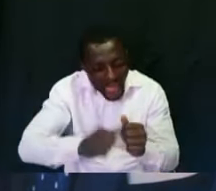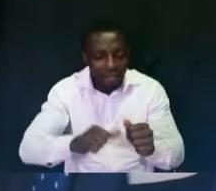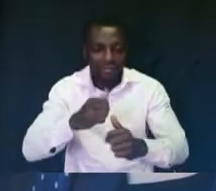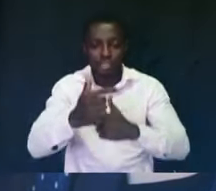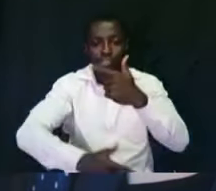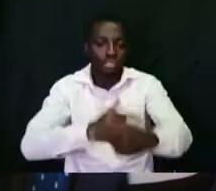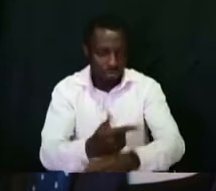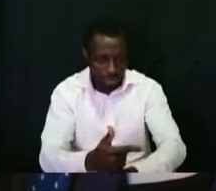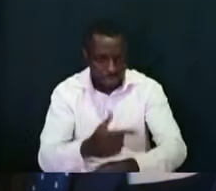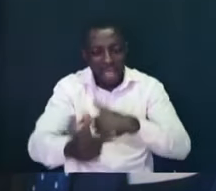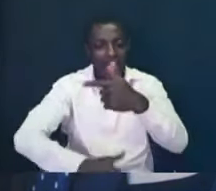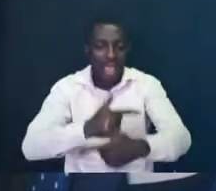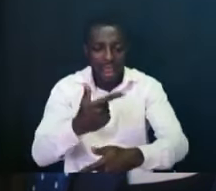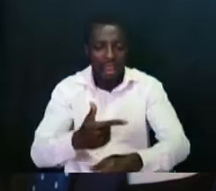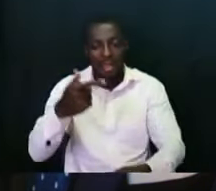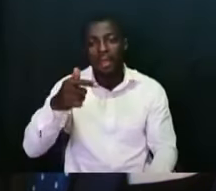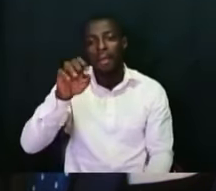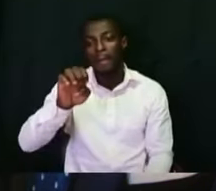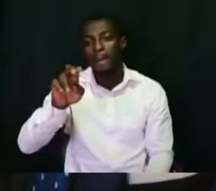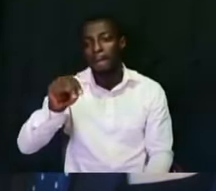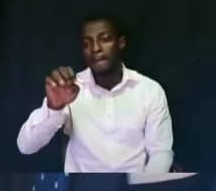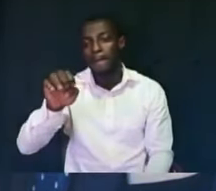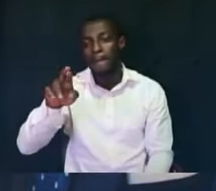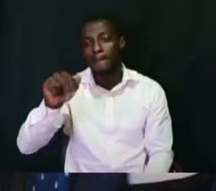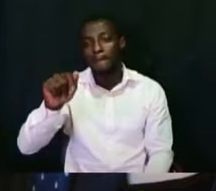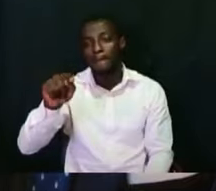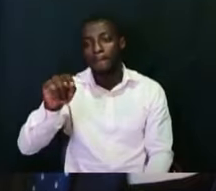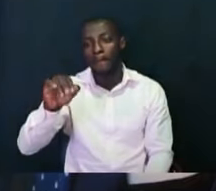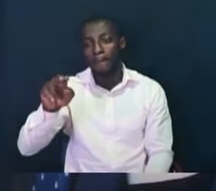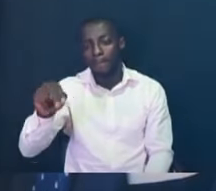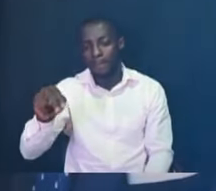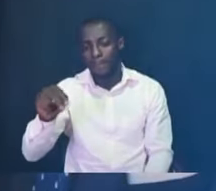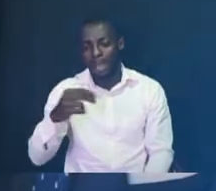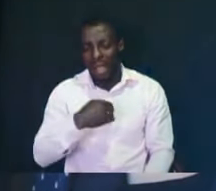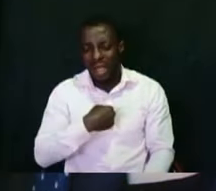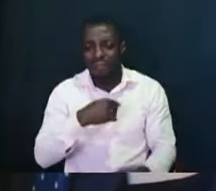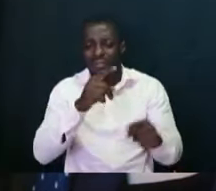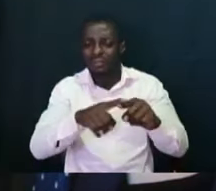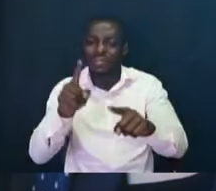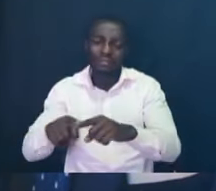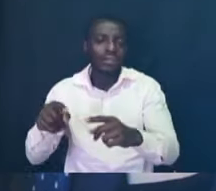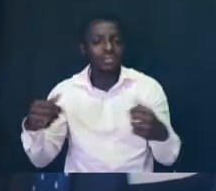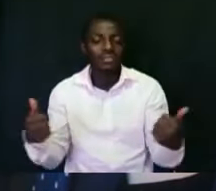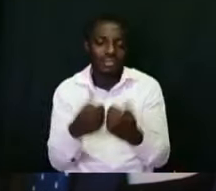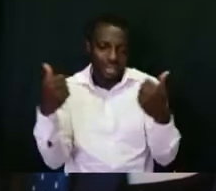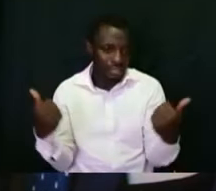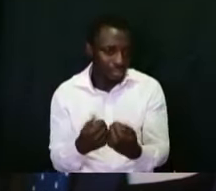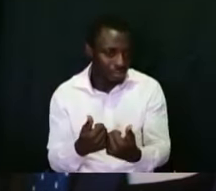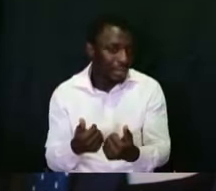to atwasubia ewo de oshia. And challenges. And anyhow. But our standard